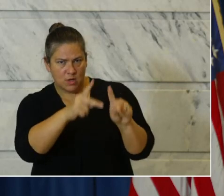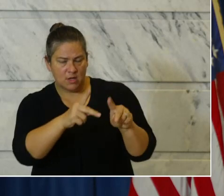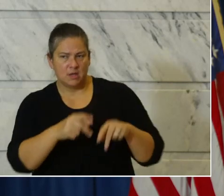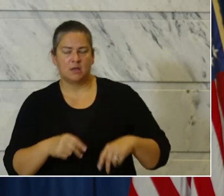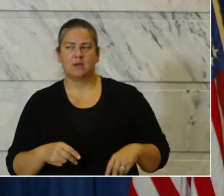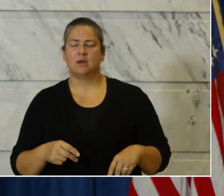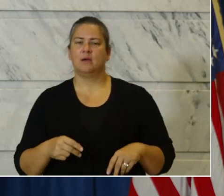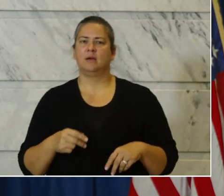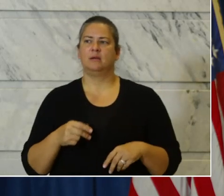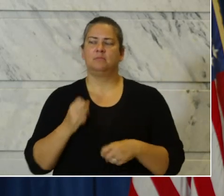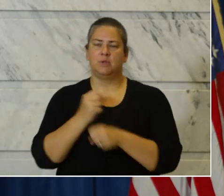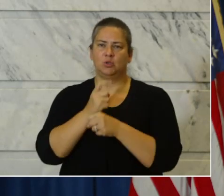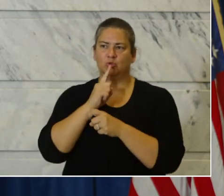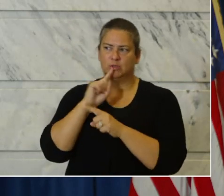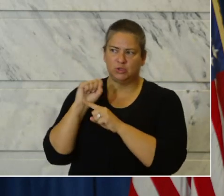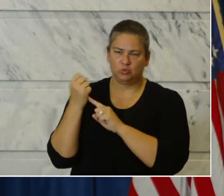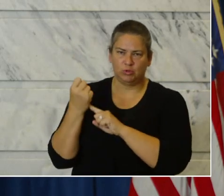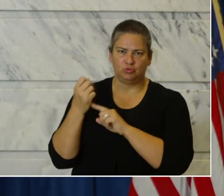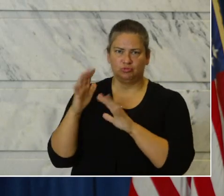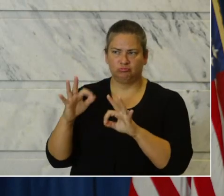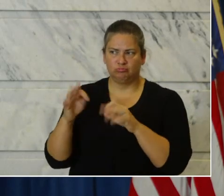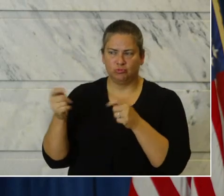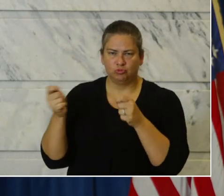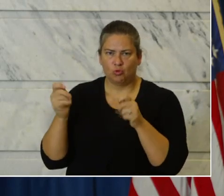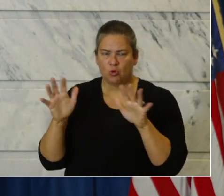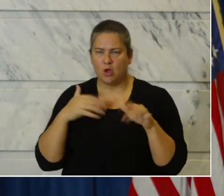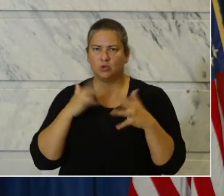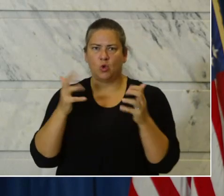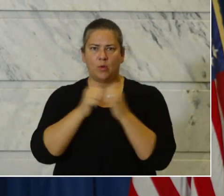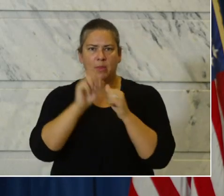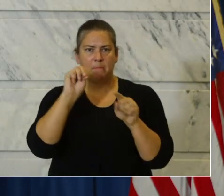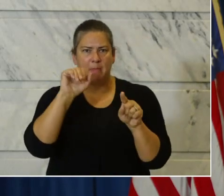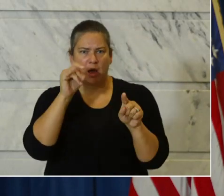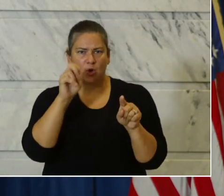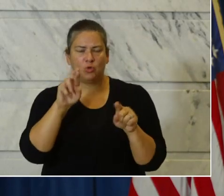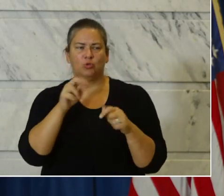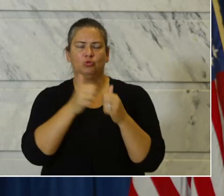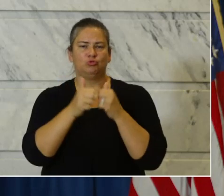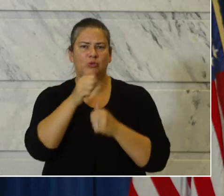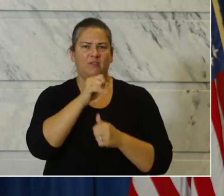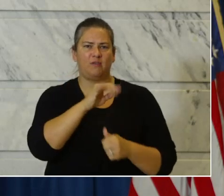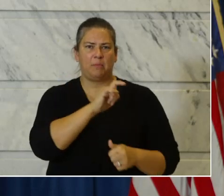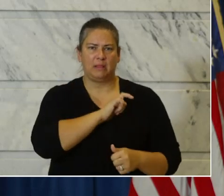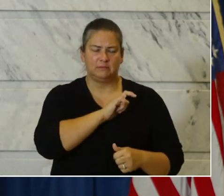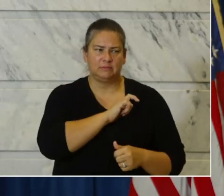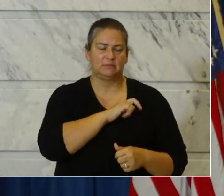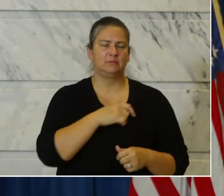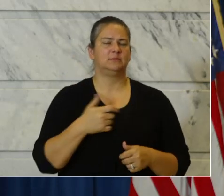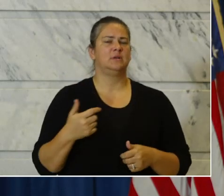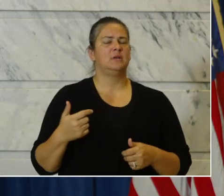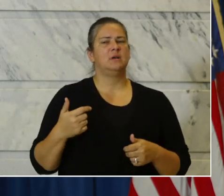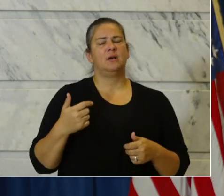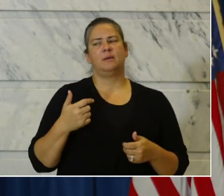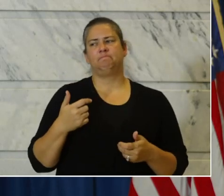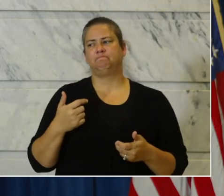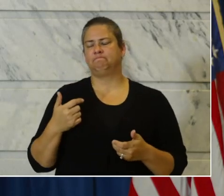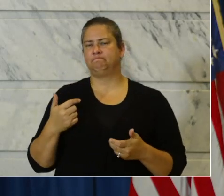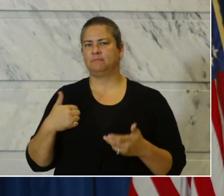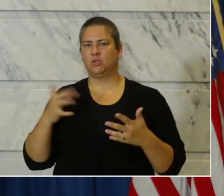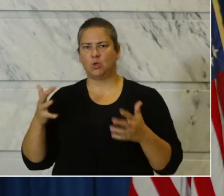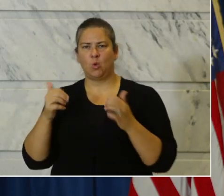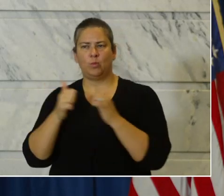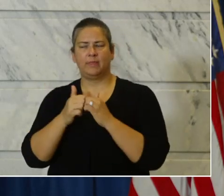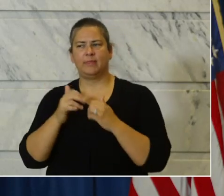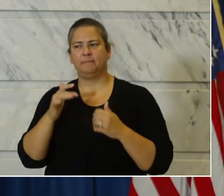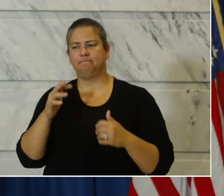the situation under control. Talked to the mayor, talked to the chief of police, talked to one of